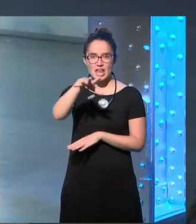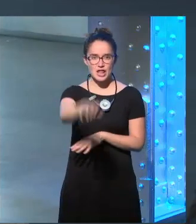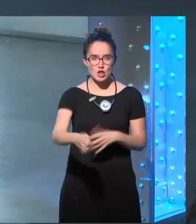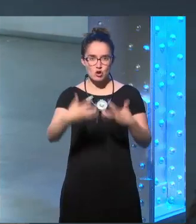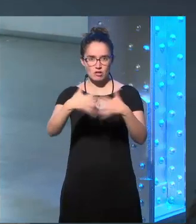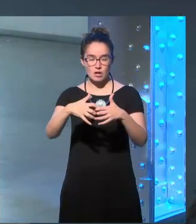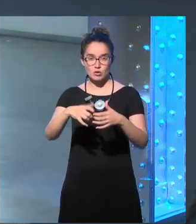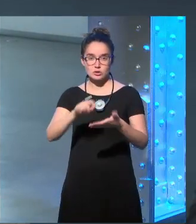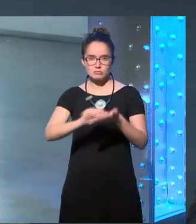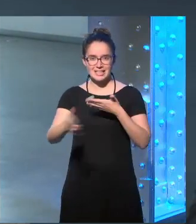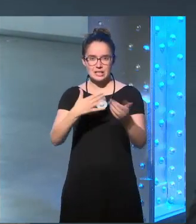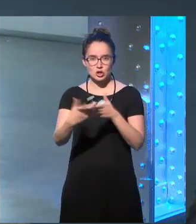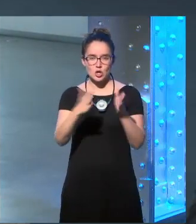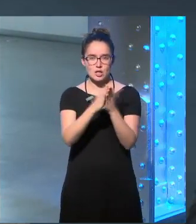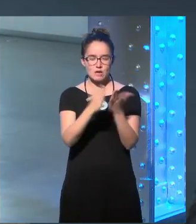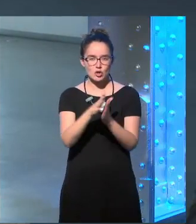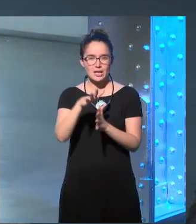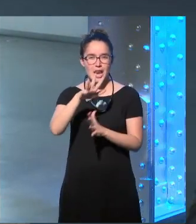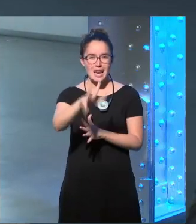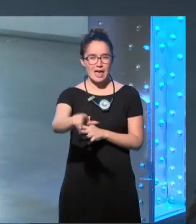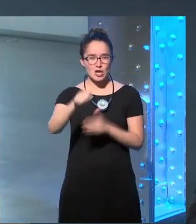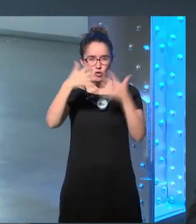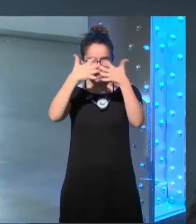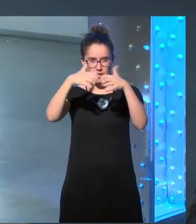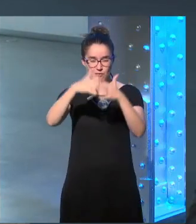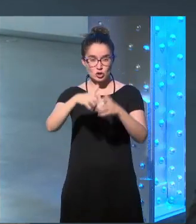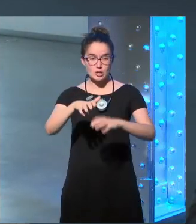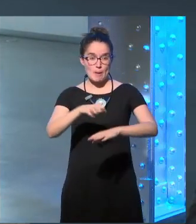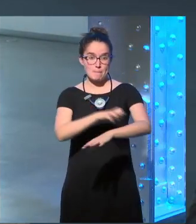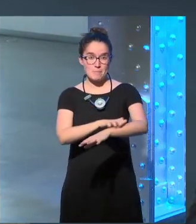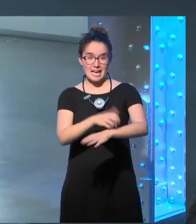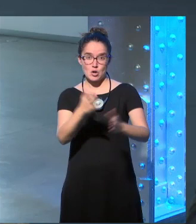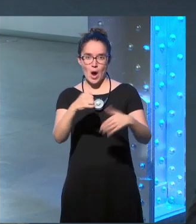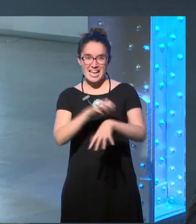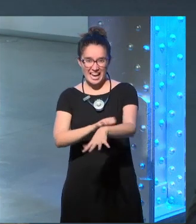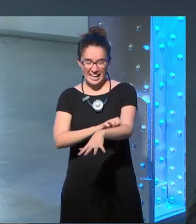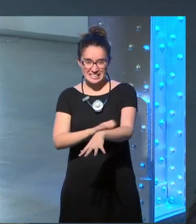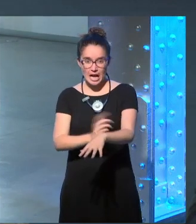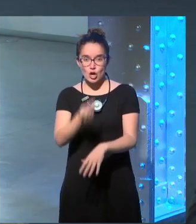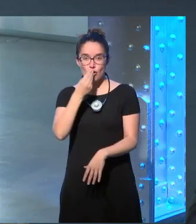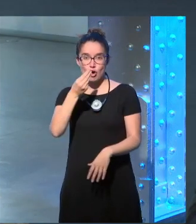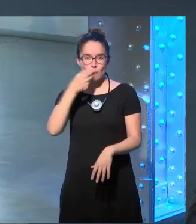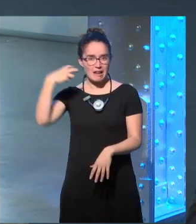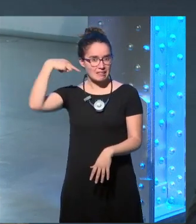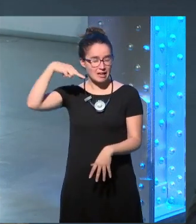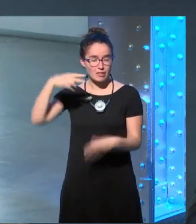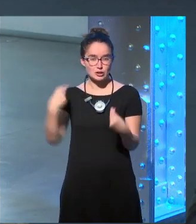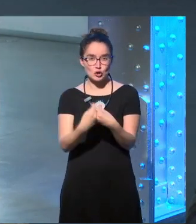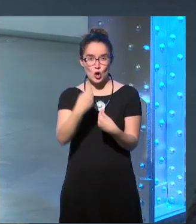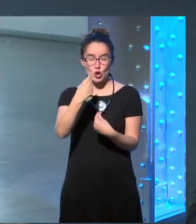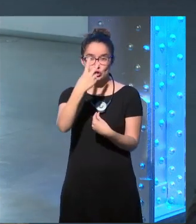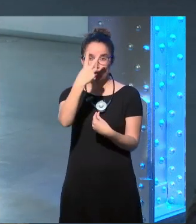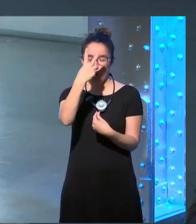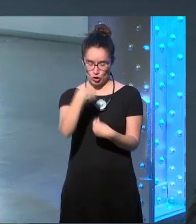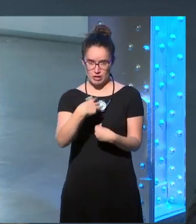in Radio Televisión Española El Cazador de Cerebros, The Brain Hunter. He has also authored several books, such as